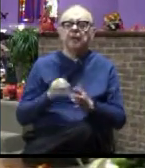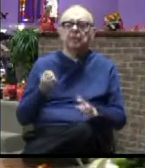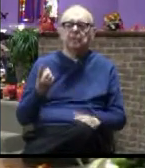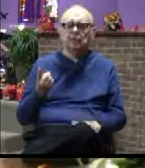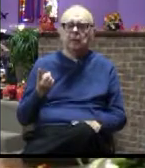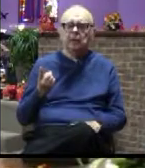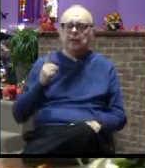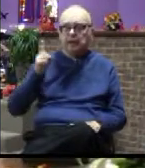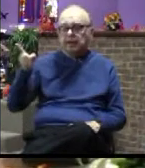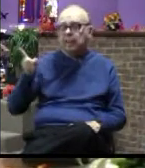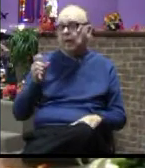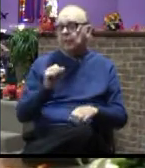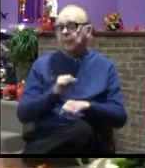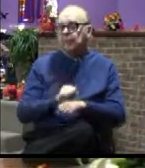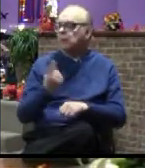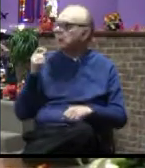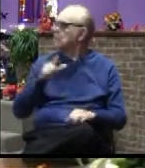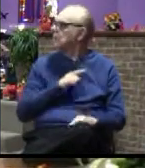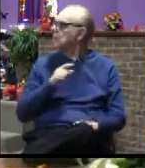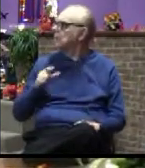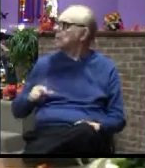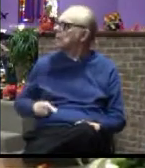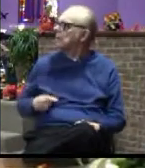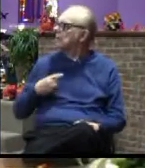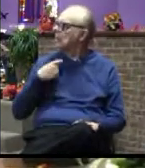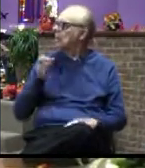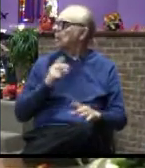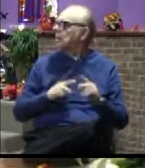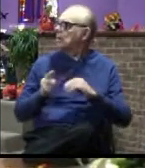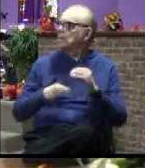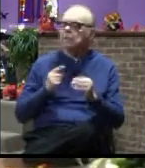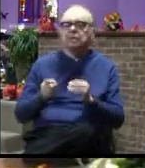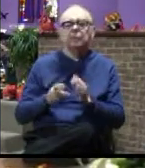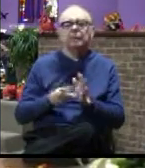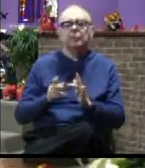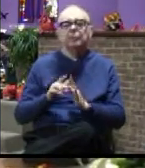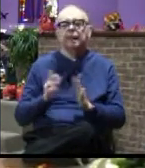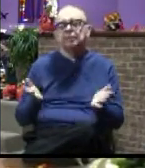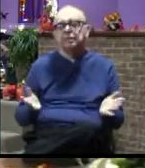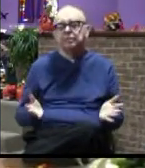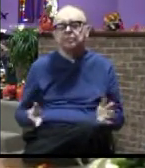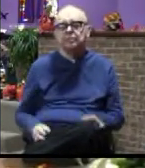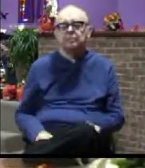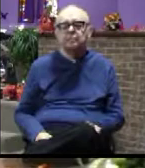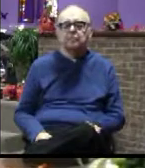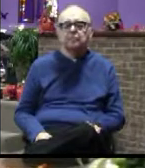He's out there working for the Lord. And telling people about Jesus.